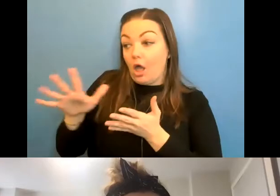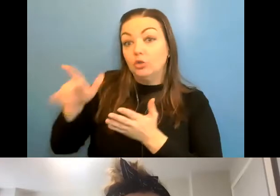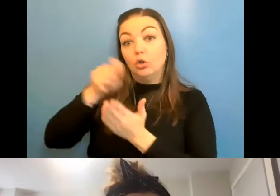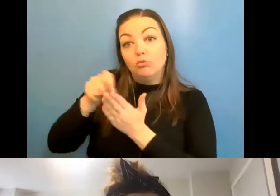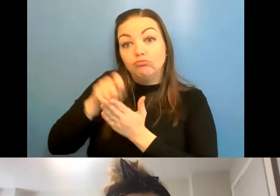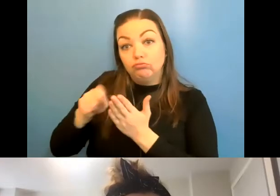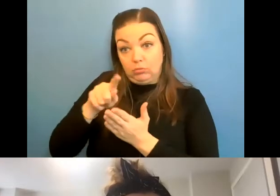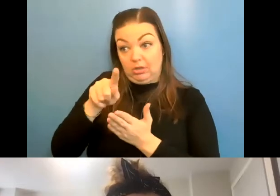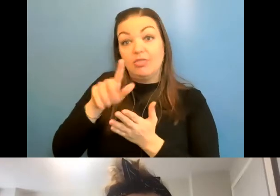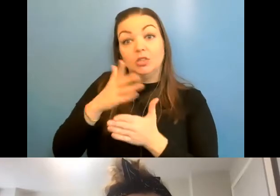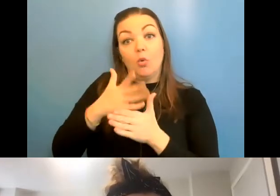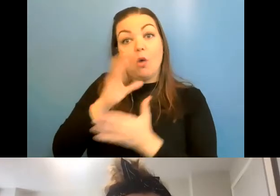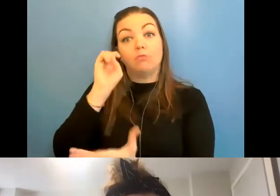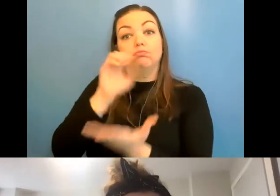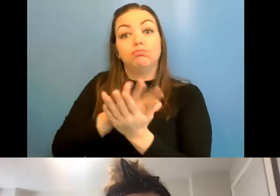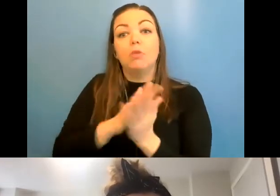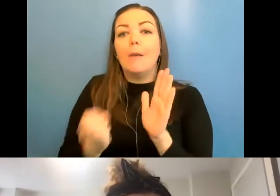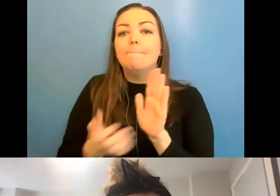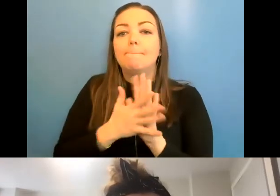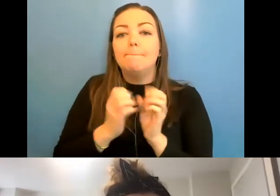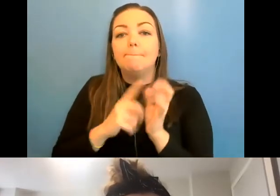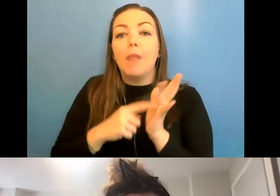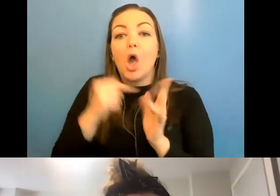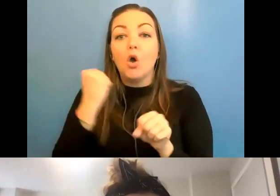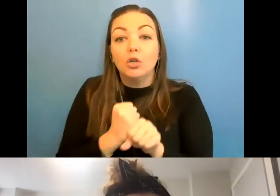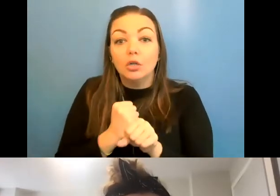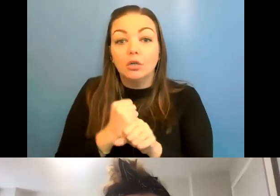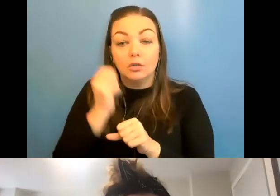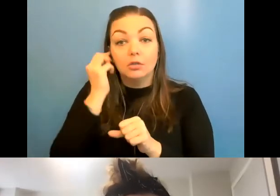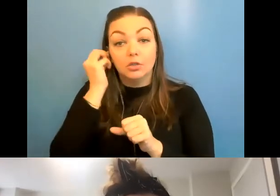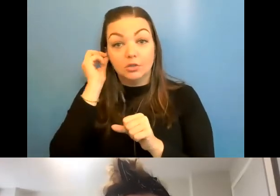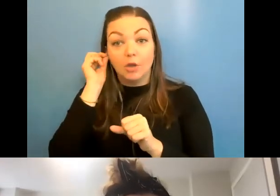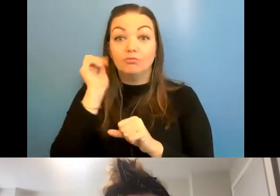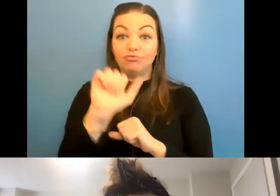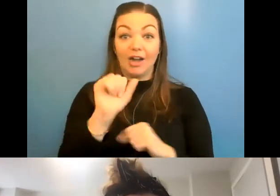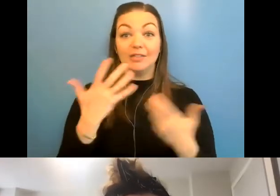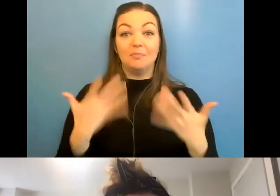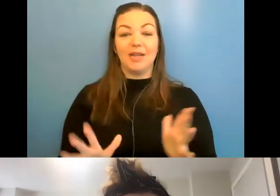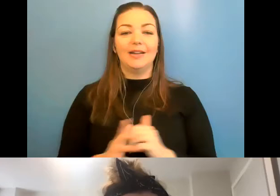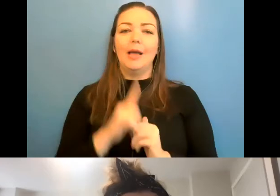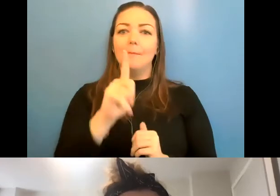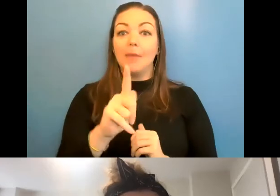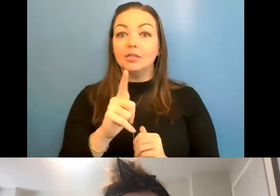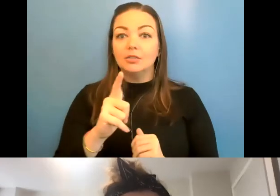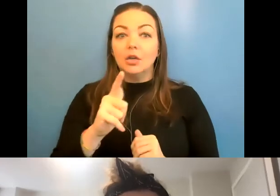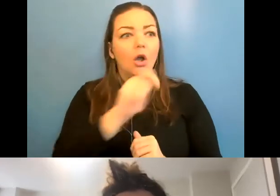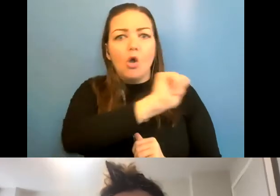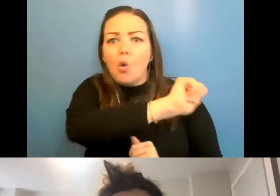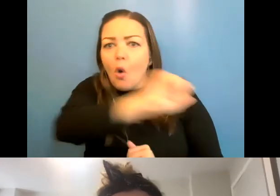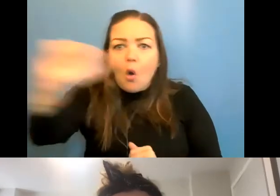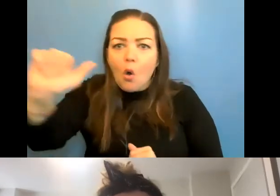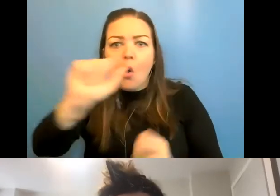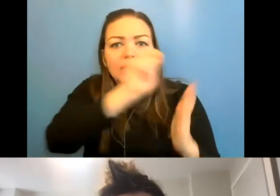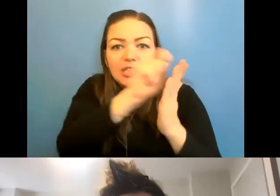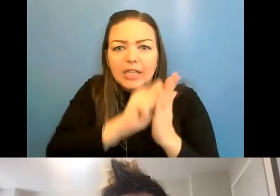put a link to that work there. So we're able to make that happen. But obviously, we can't publish everybody's dissertation. I'm